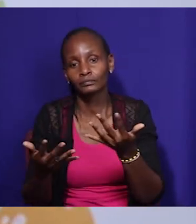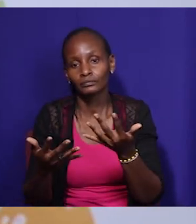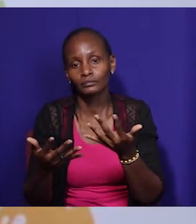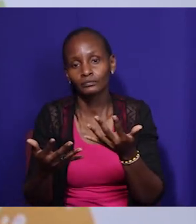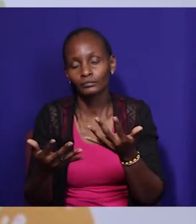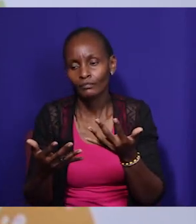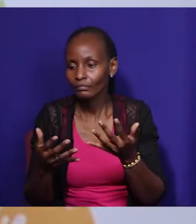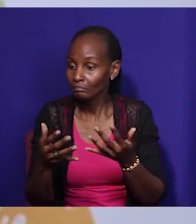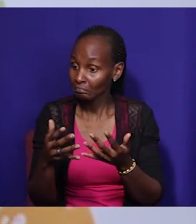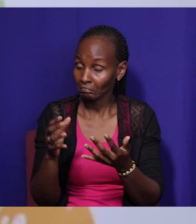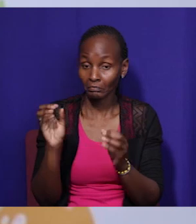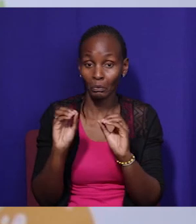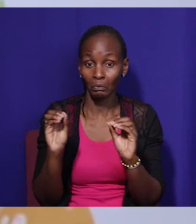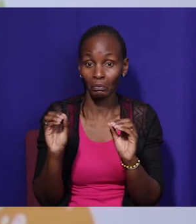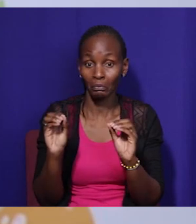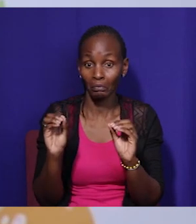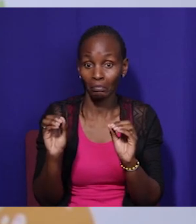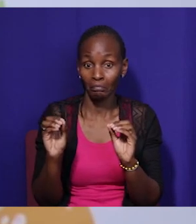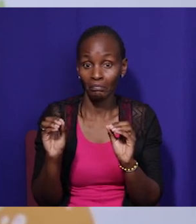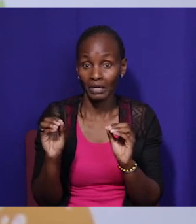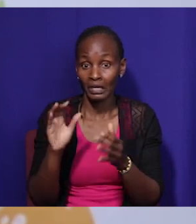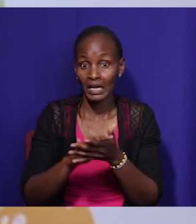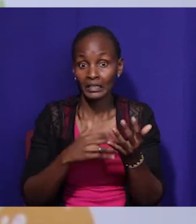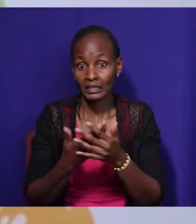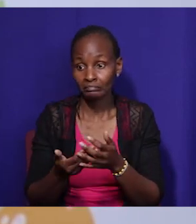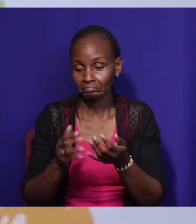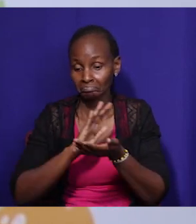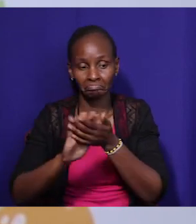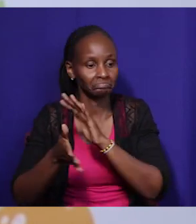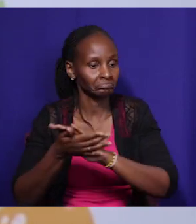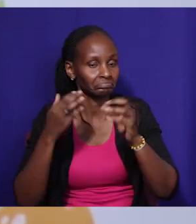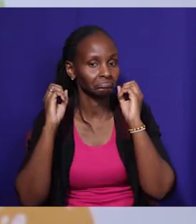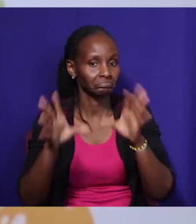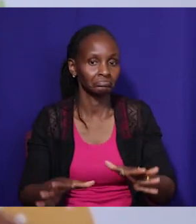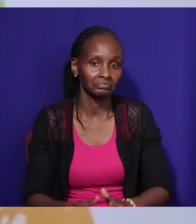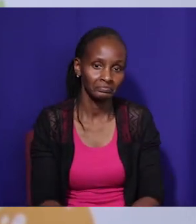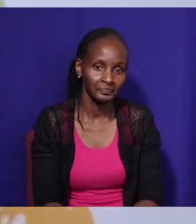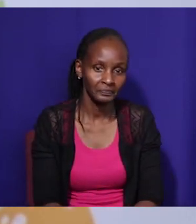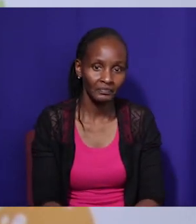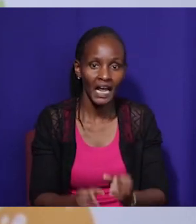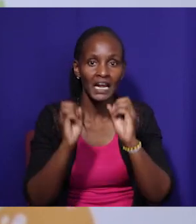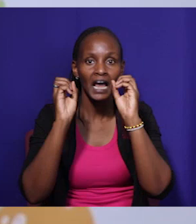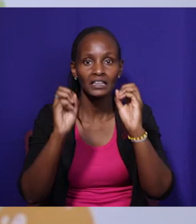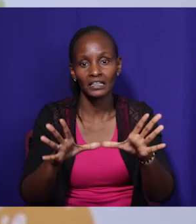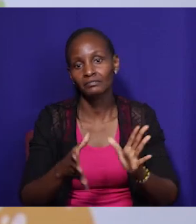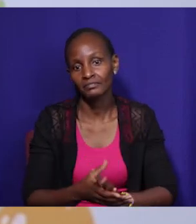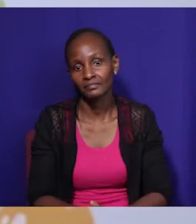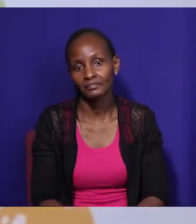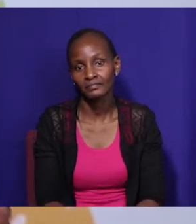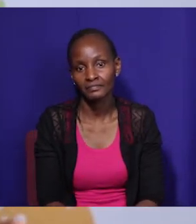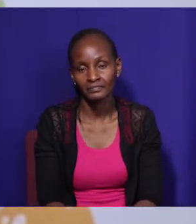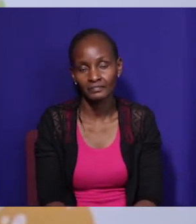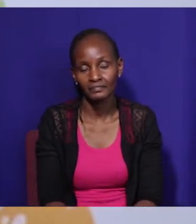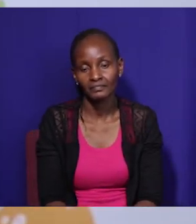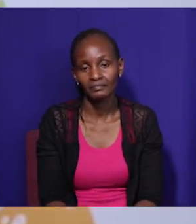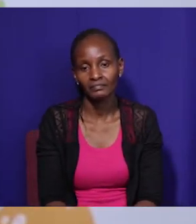Oh, and the net is empty. If it had something, it wasn't